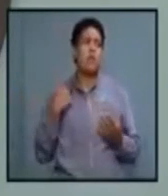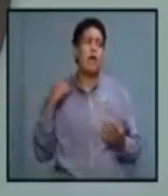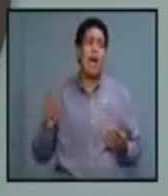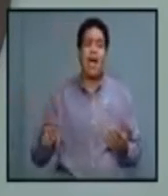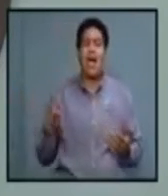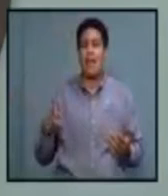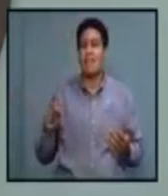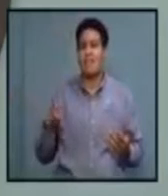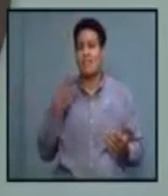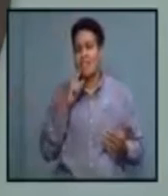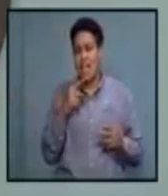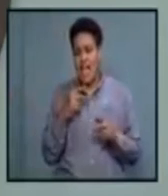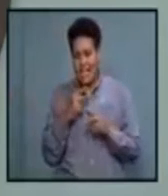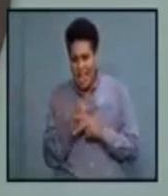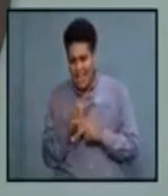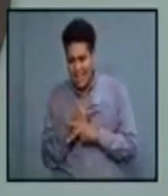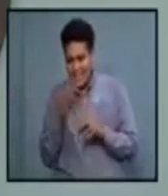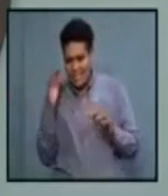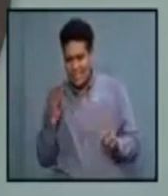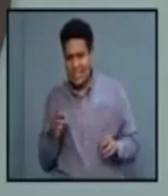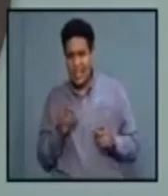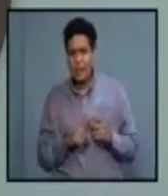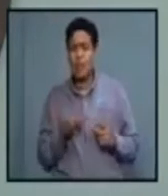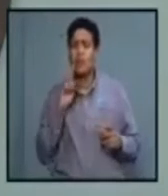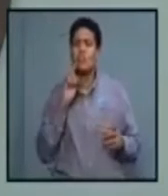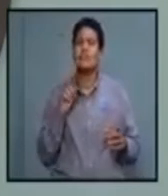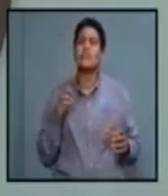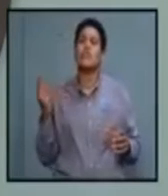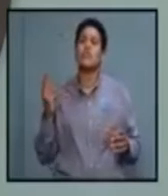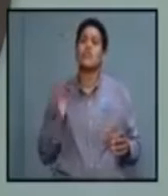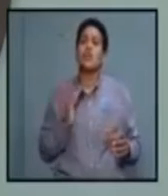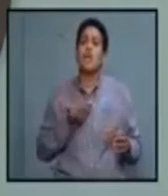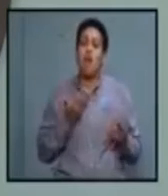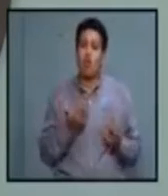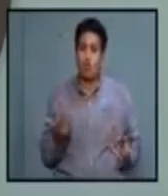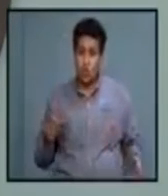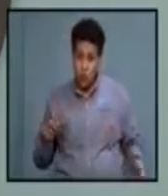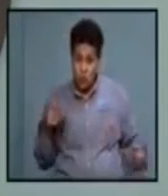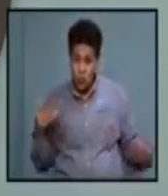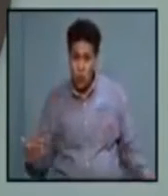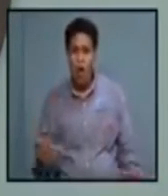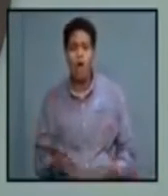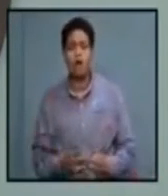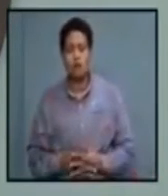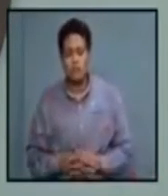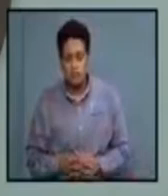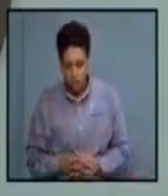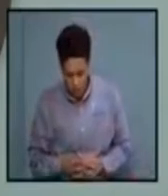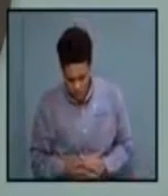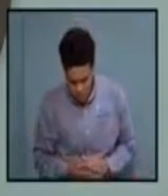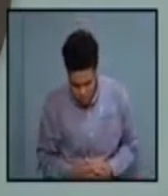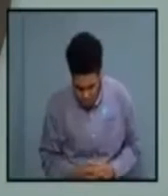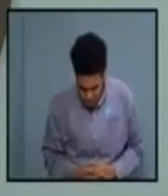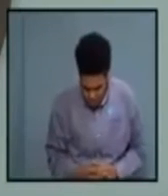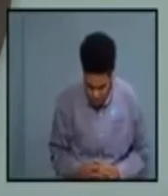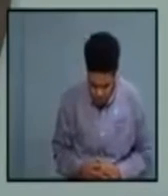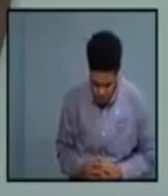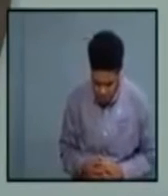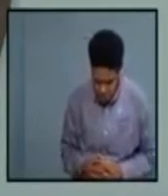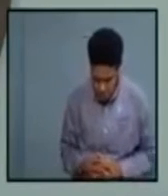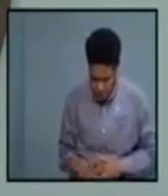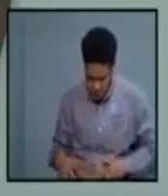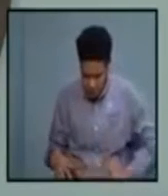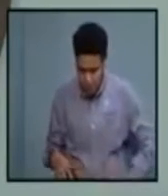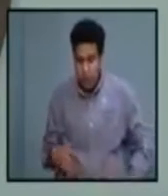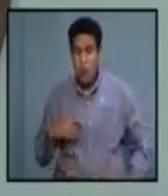make a calculation on and the efficient use of our resources. So we have decided at this point, Jovan,